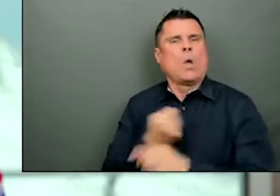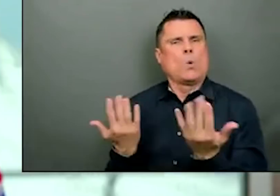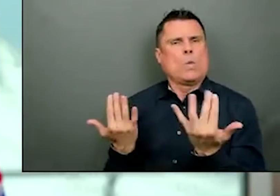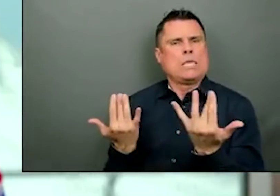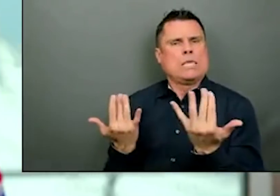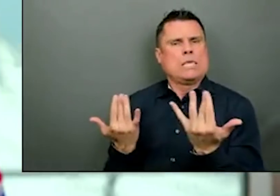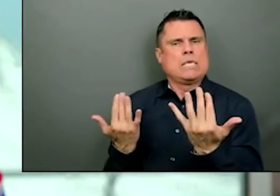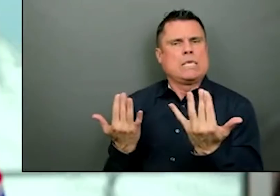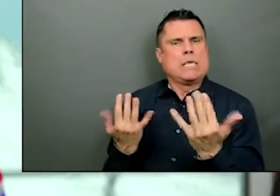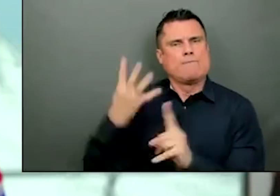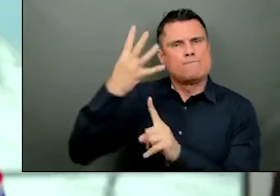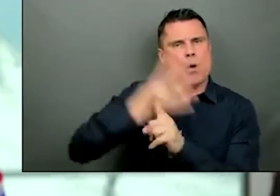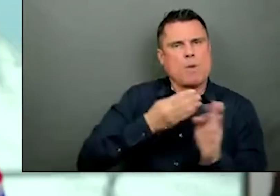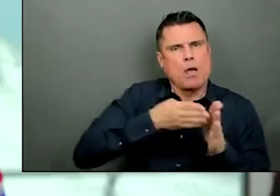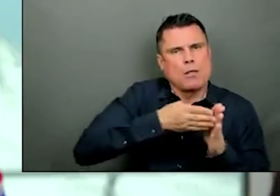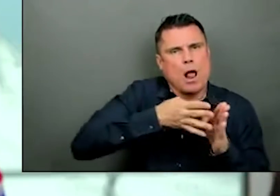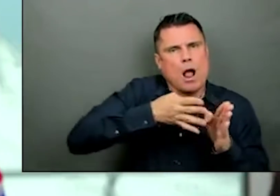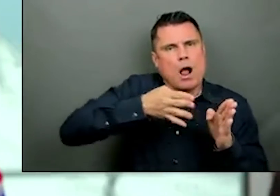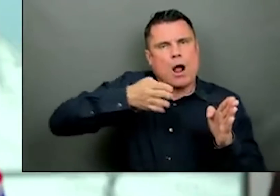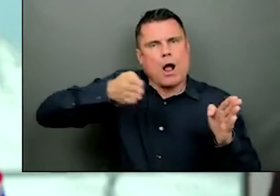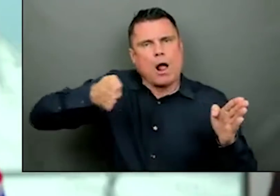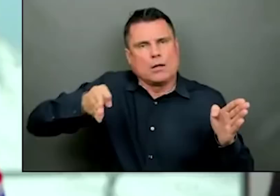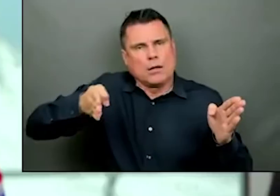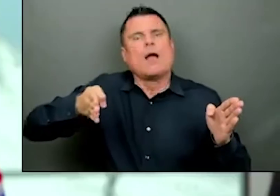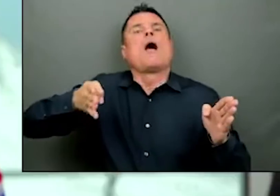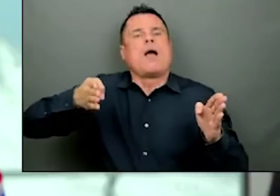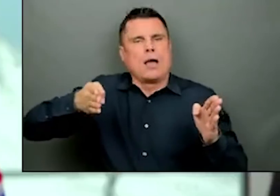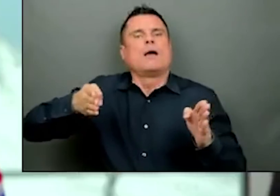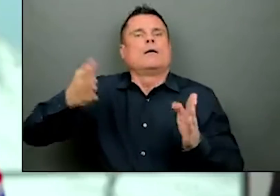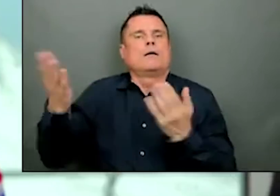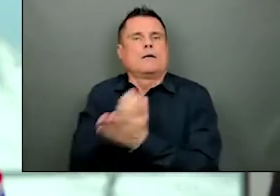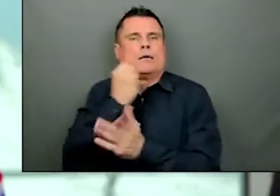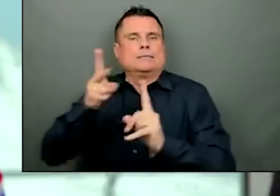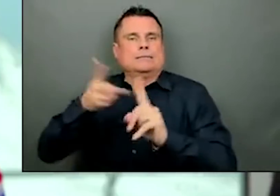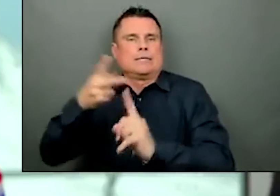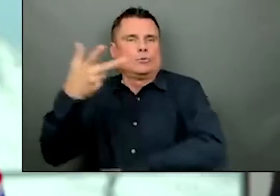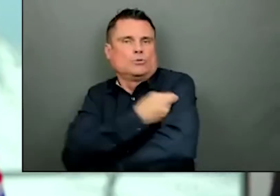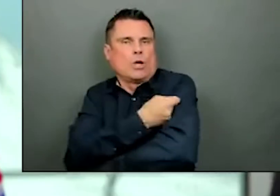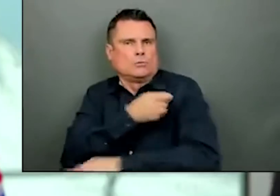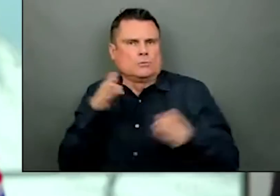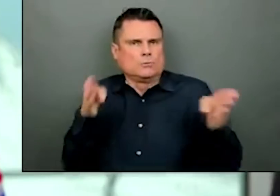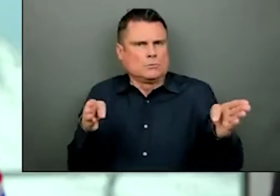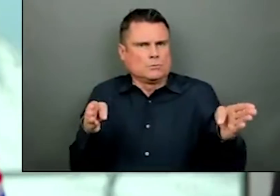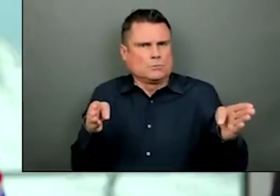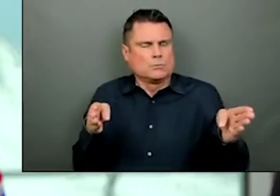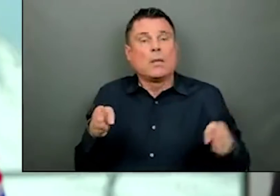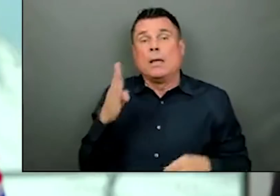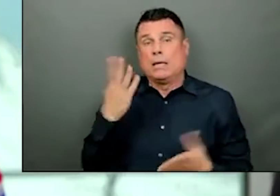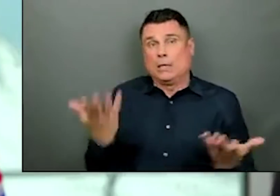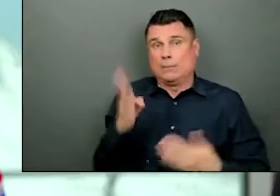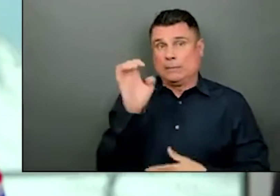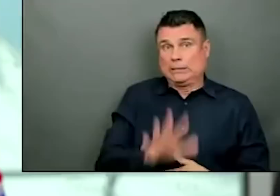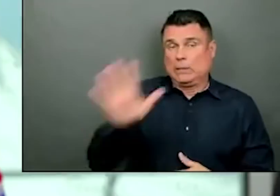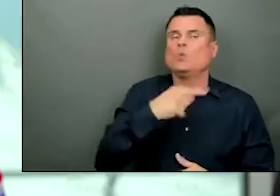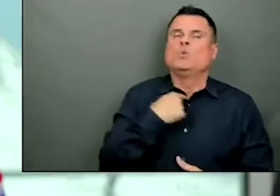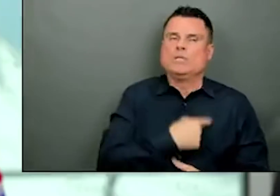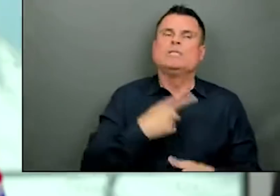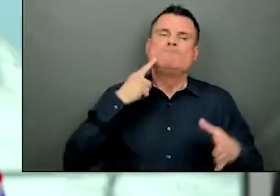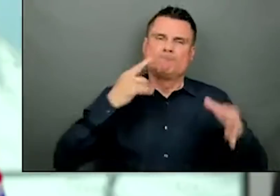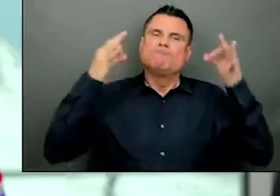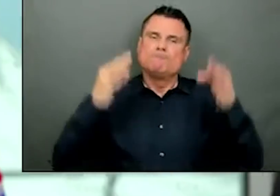as many people as possible, as quickly as possible, for the greater benefit of everyone. And no